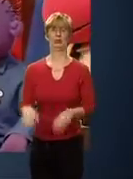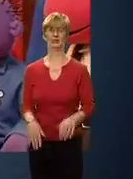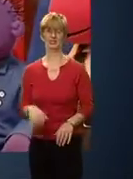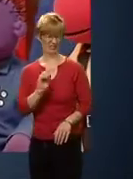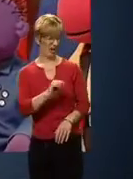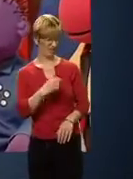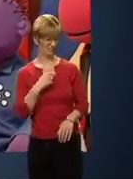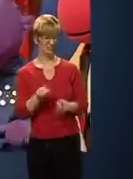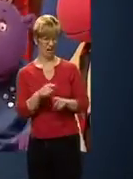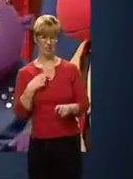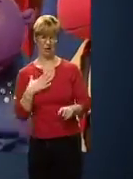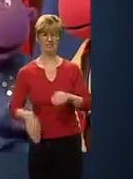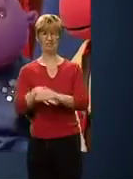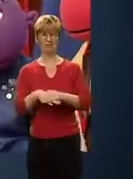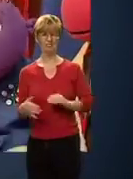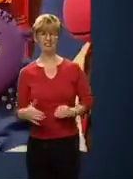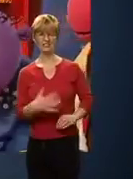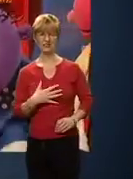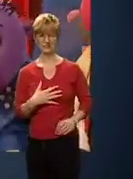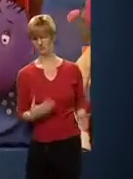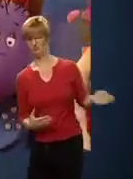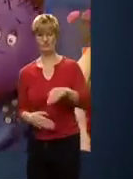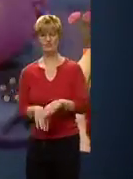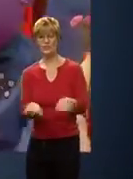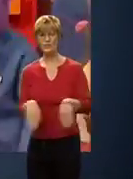to be a fish too. Yeah, let's swim.